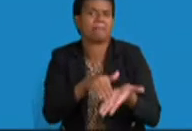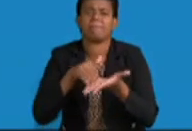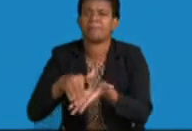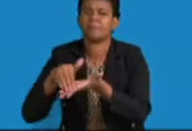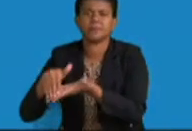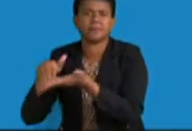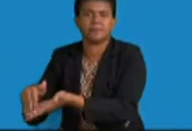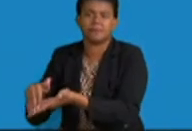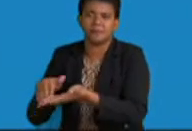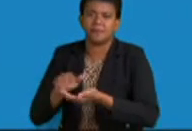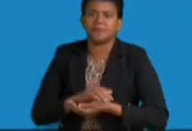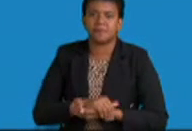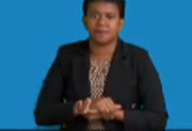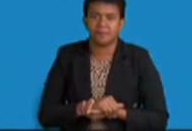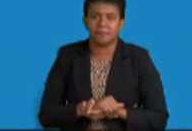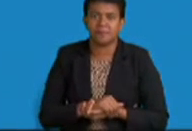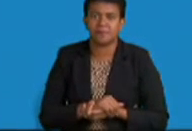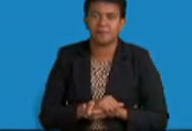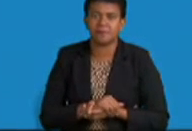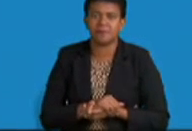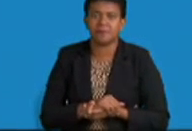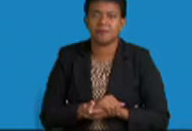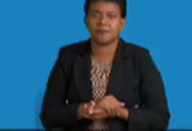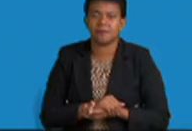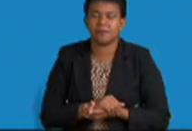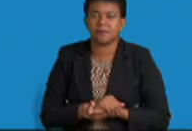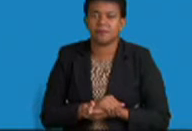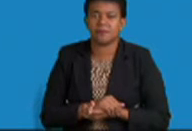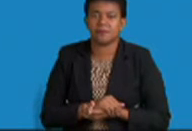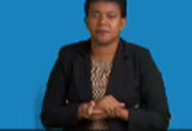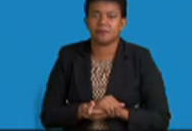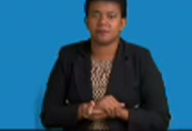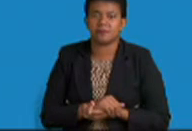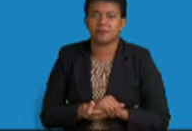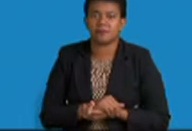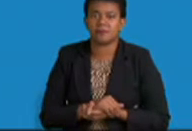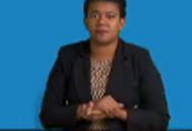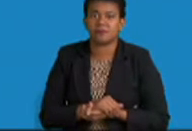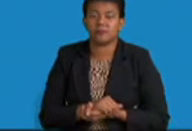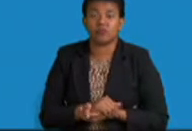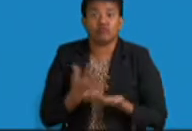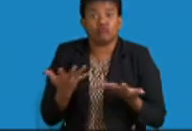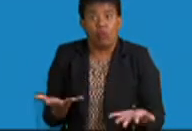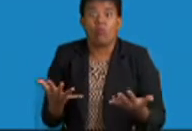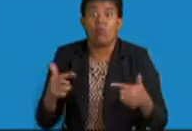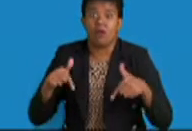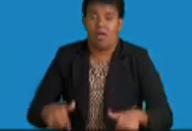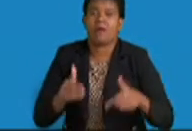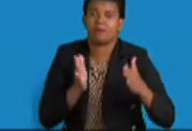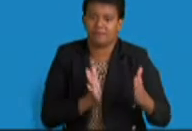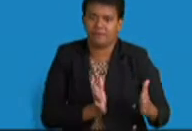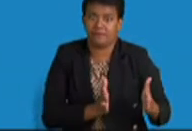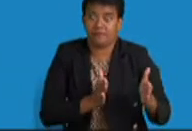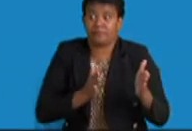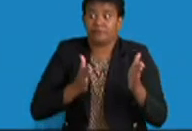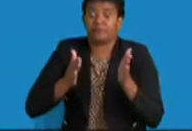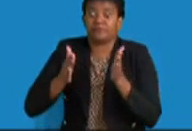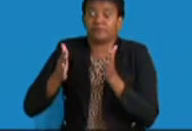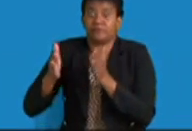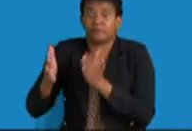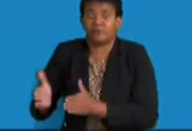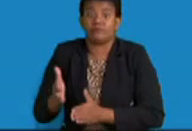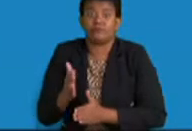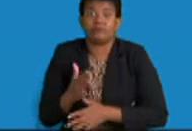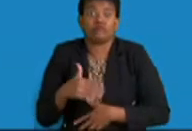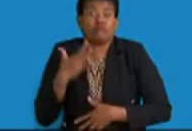disasters. The fundamental shift towards a model of humanitarian action that not only strengthens the response to crisis, but also